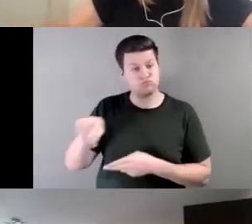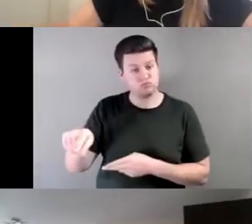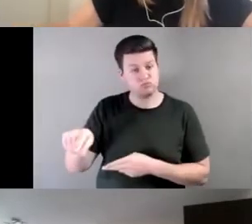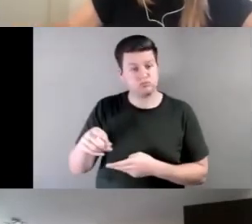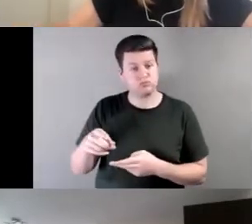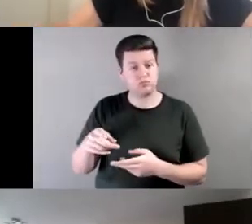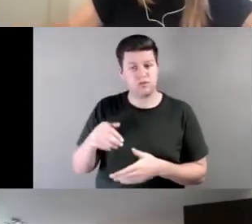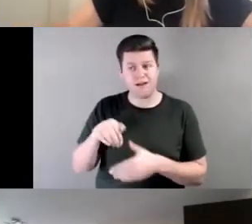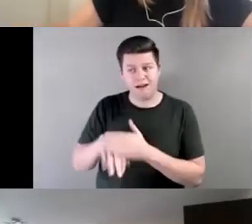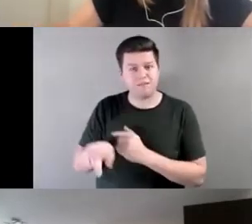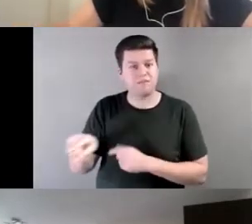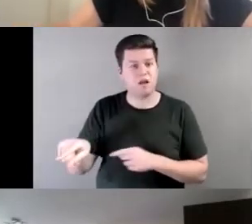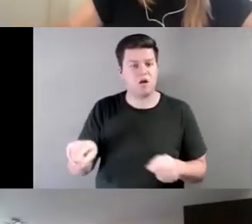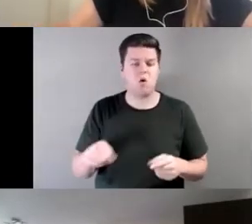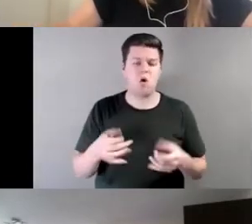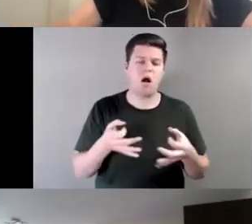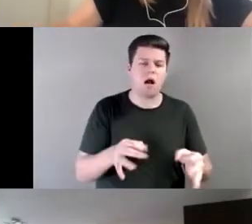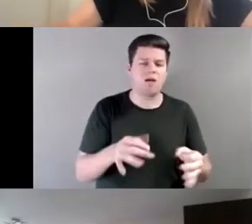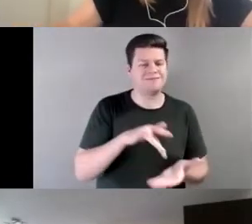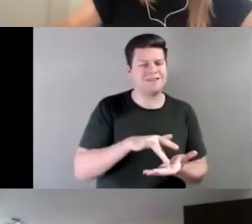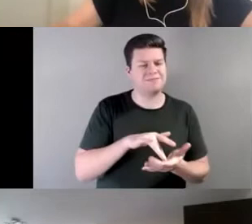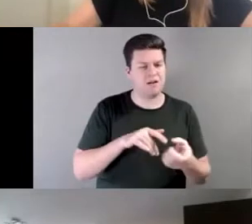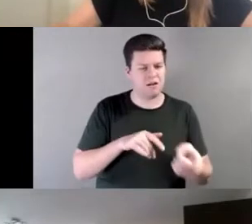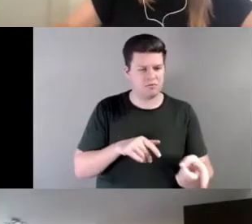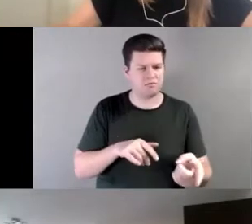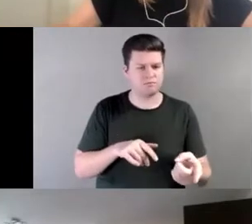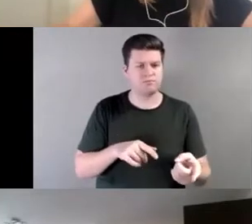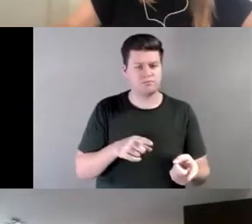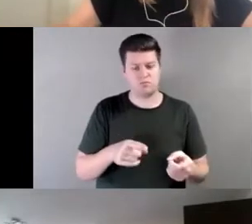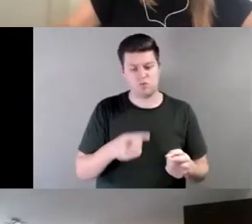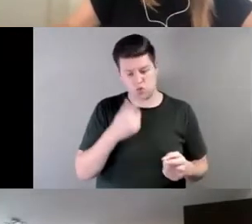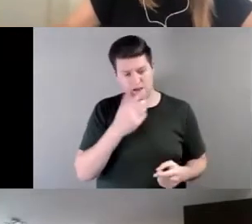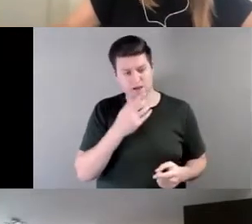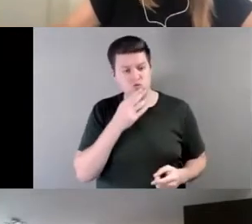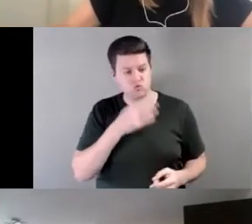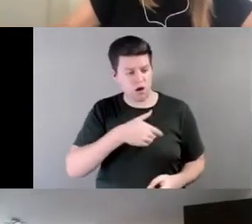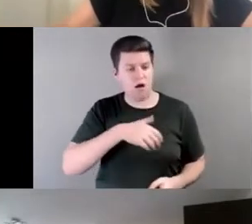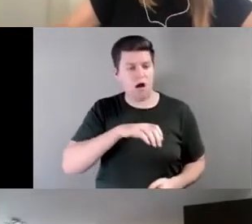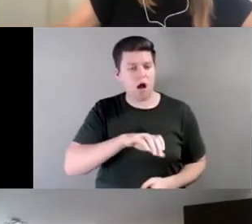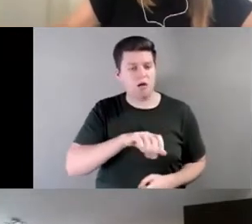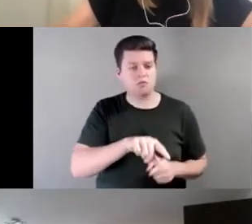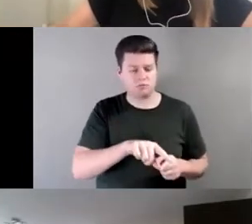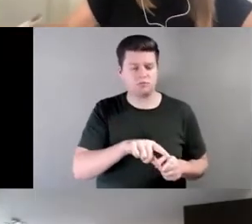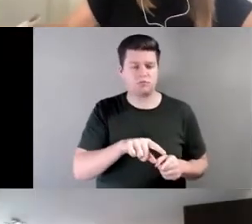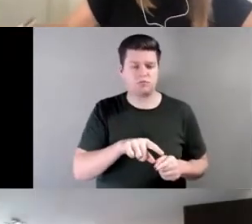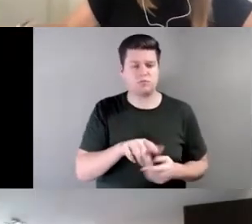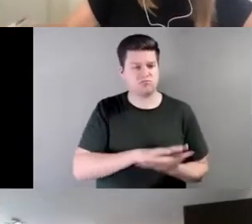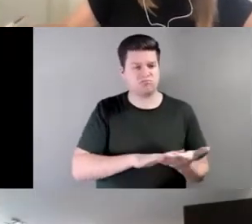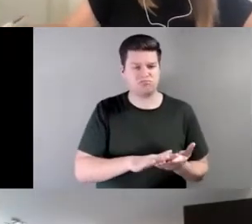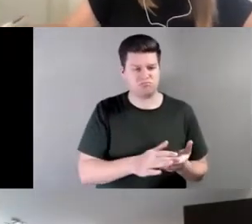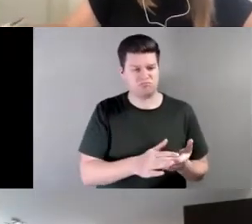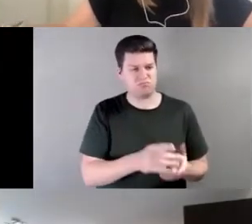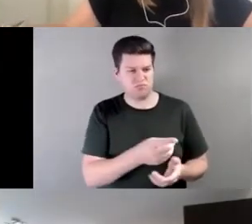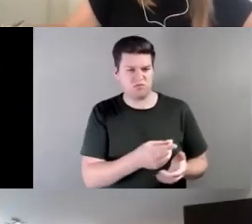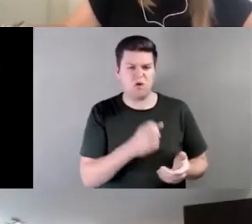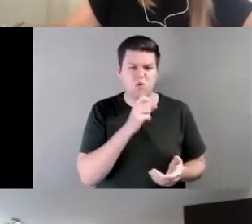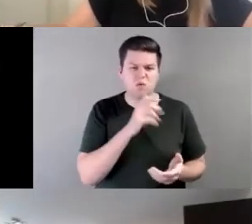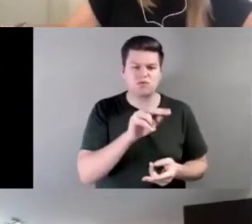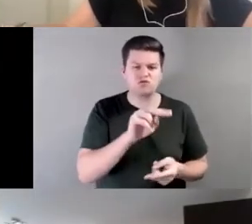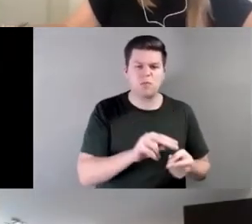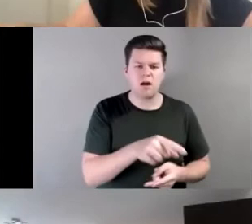like garden centres where the National Entitlement Card, if you have it, will give you a discount at those